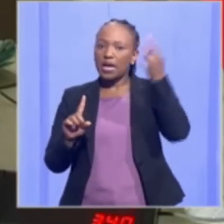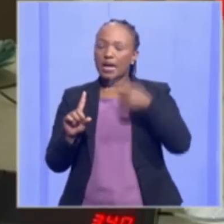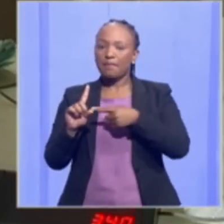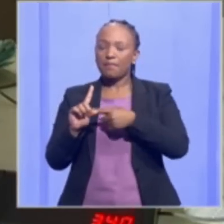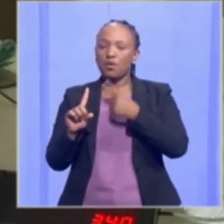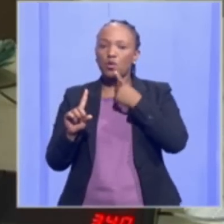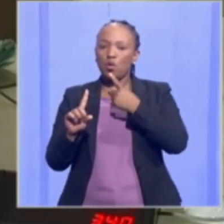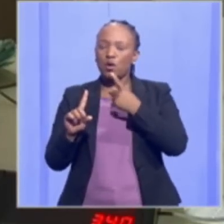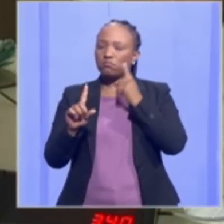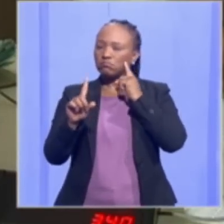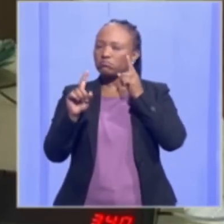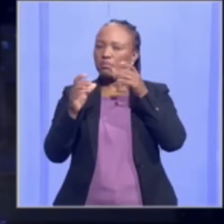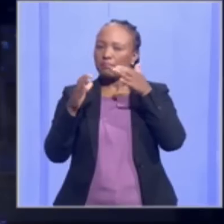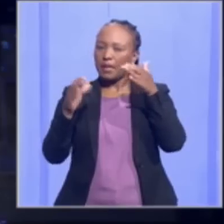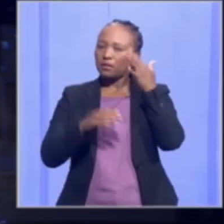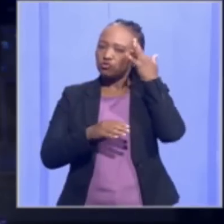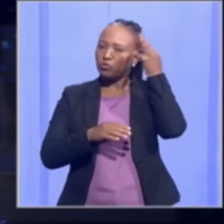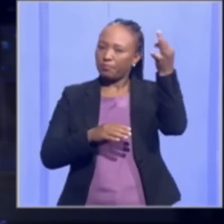tshibollo ena.